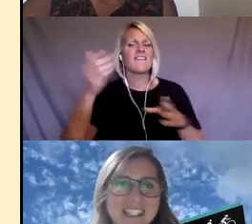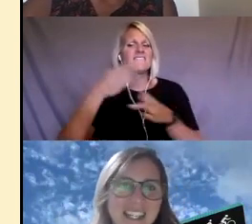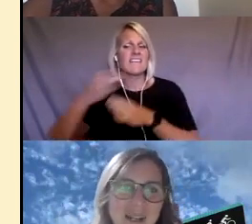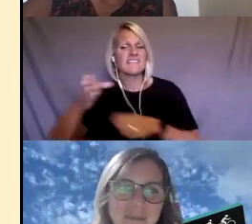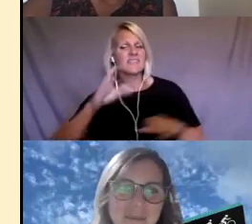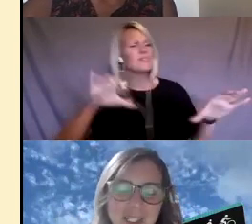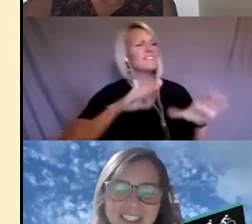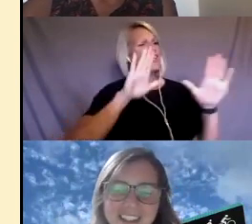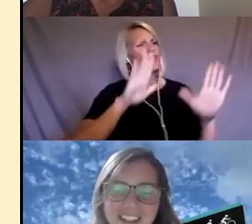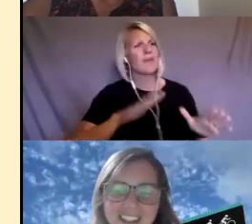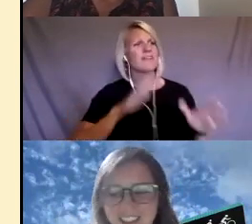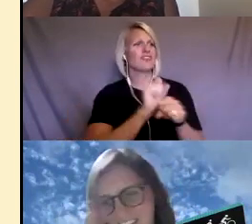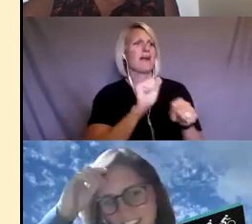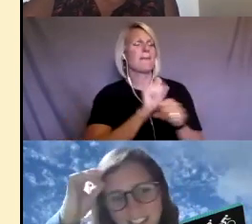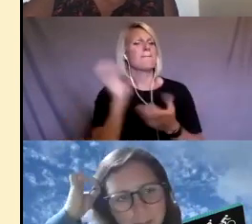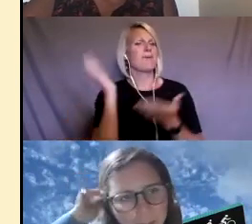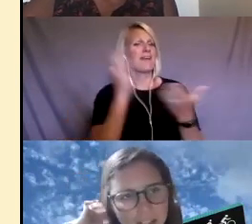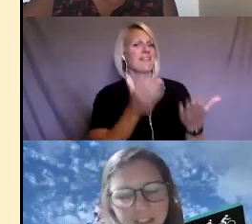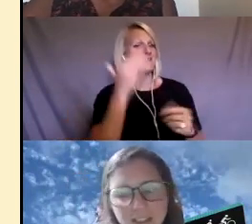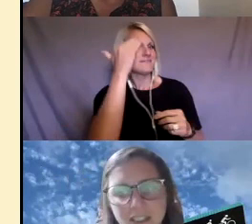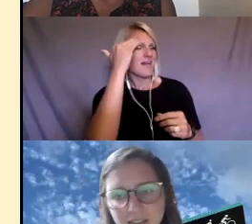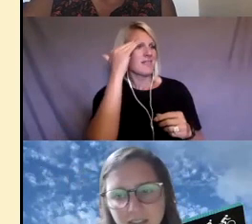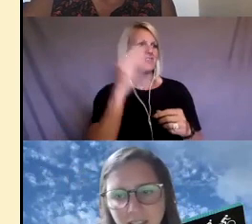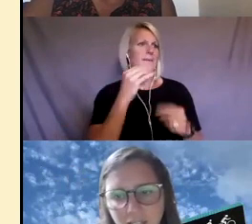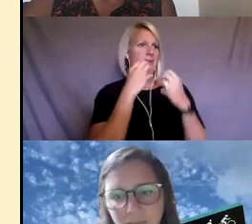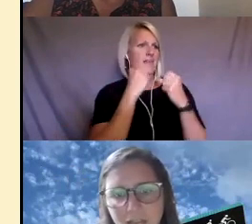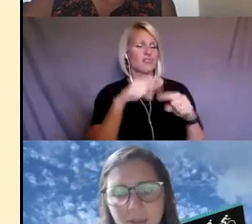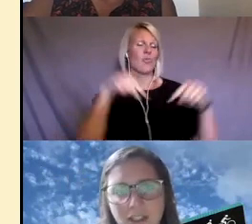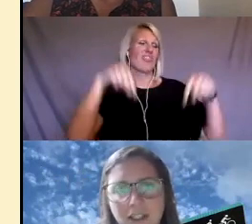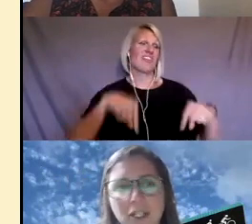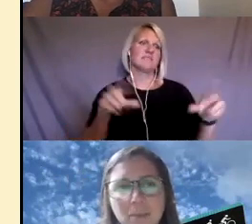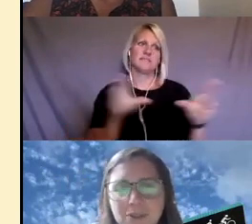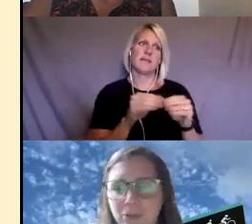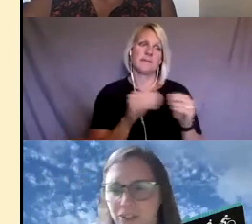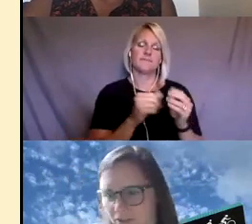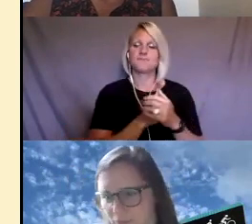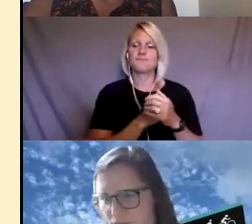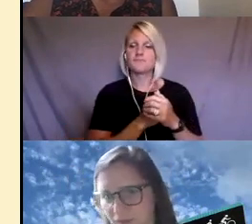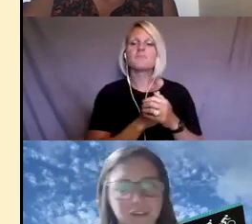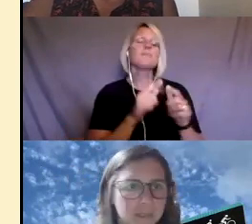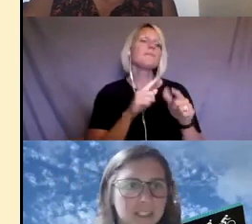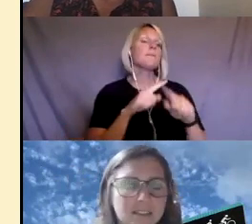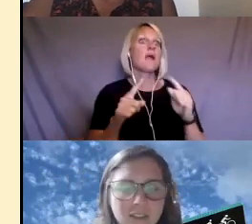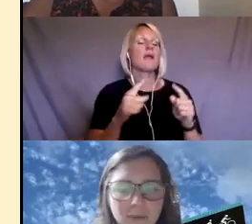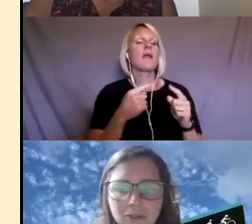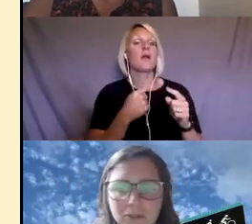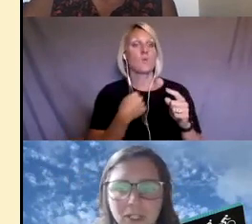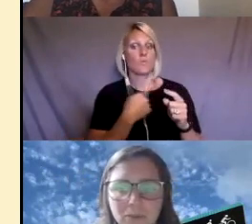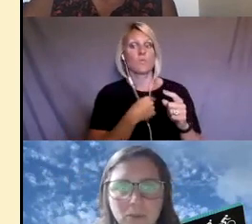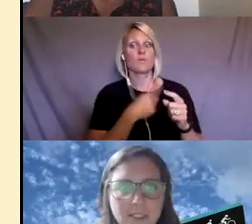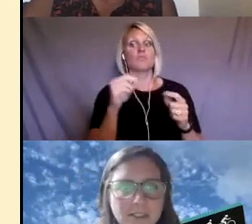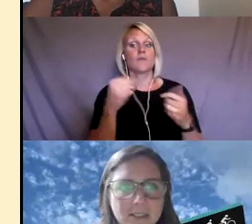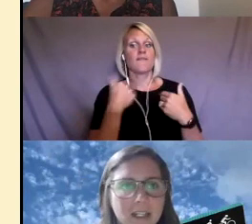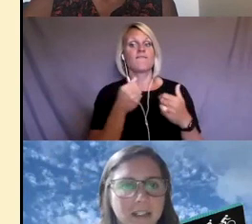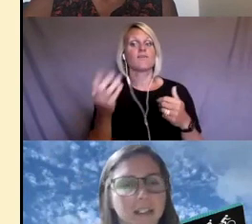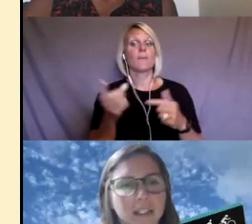job bringing this knowledge and passion to this topic area. But I was wondering, we do have a few minutes for anyone who